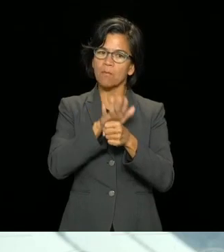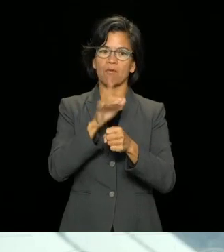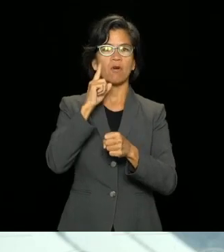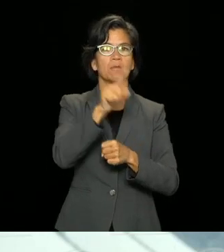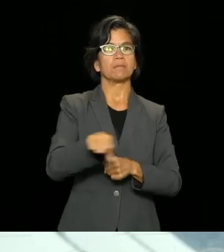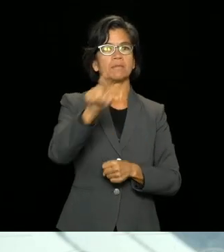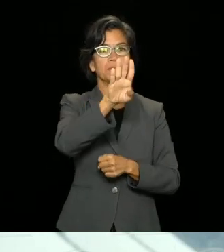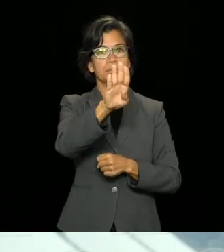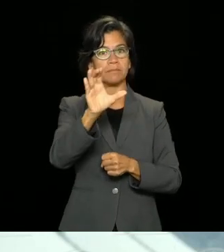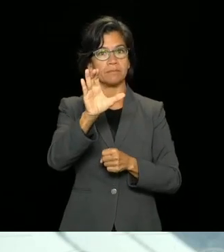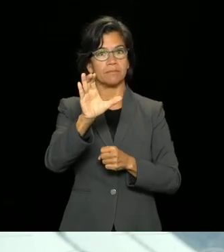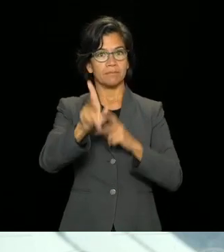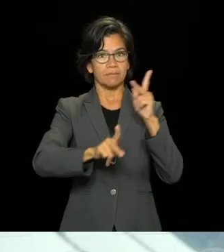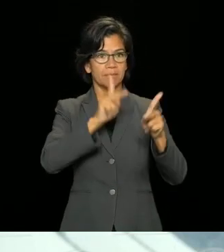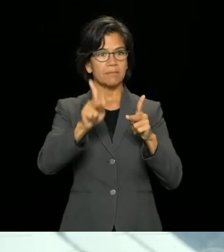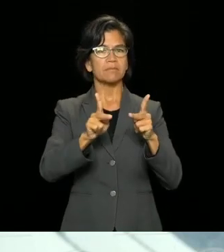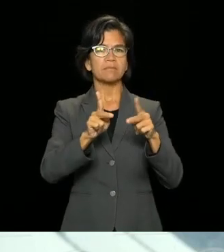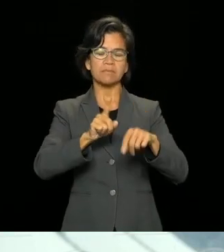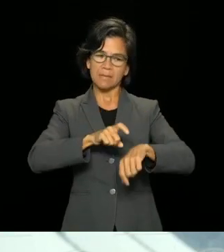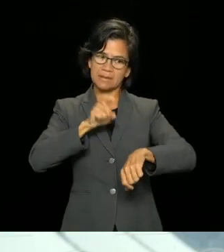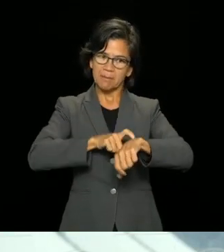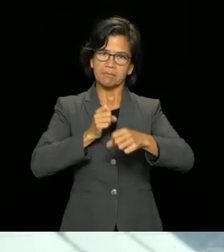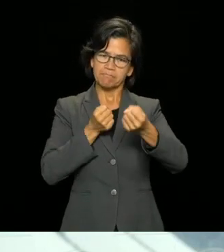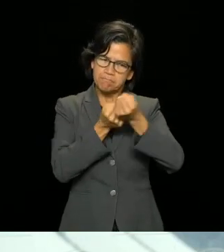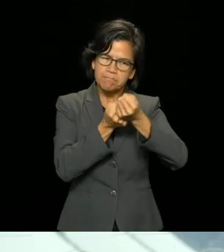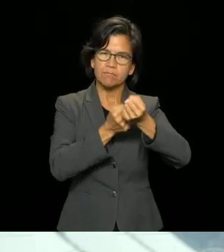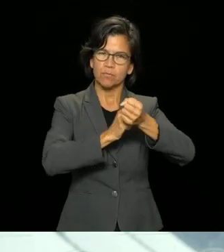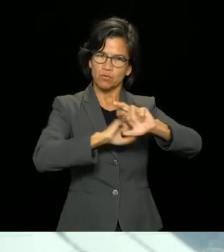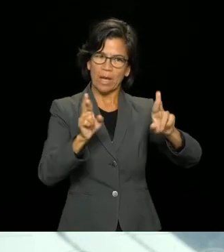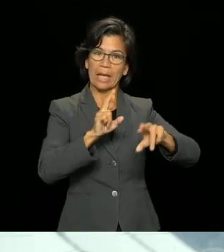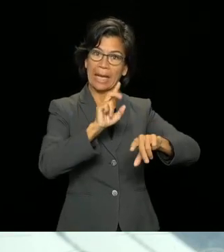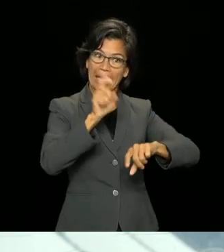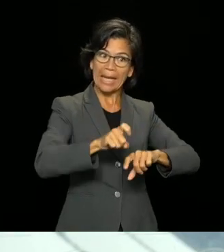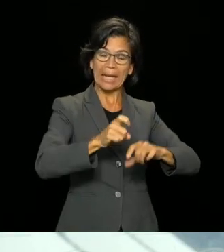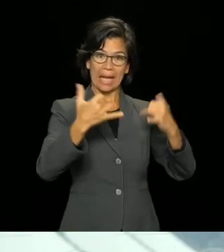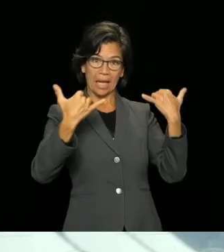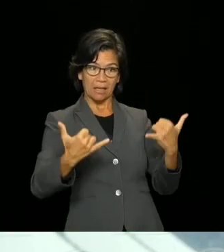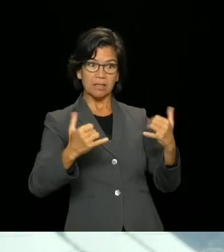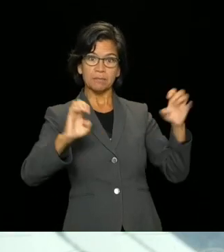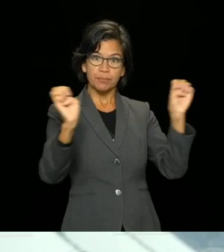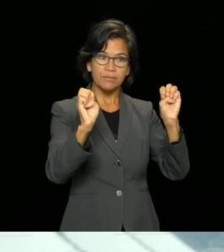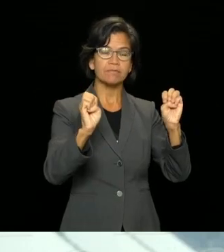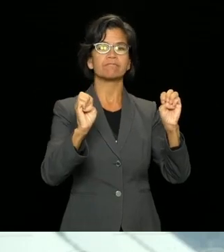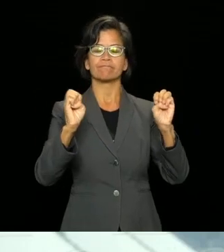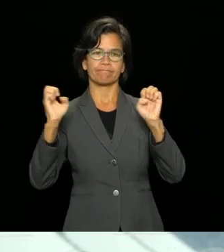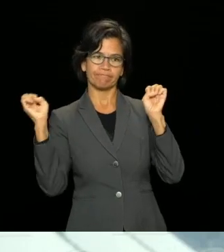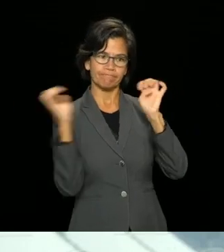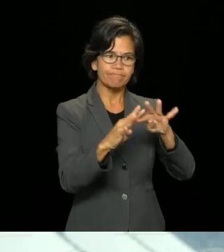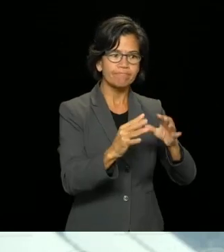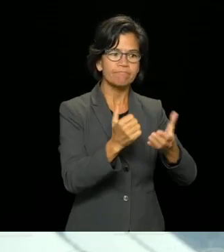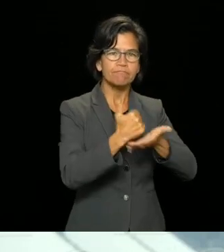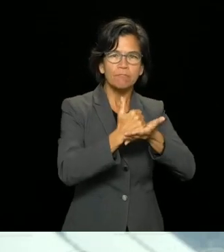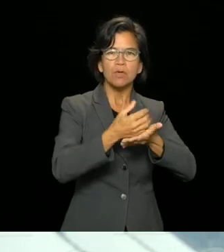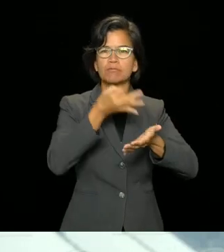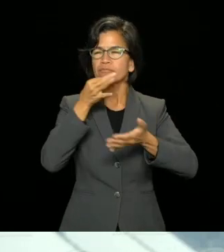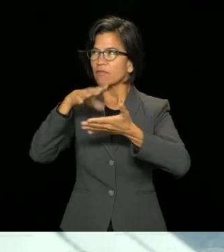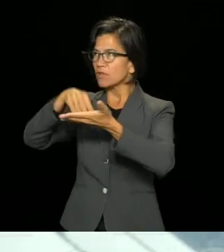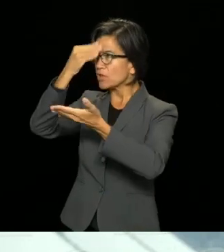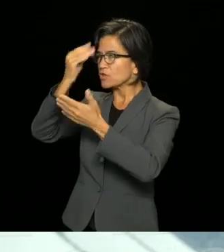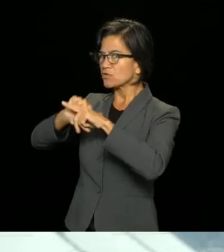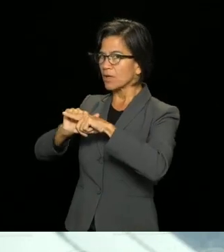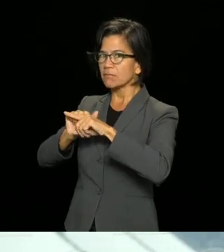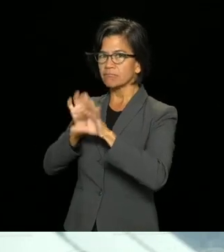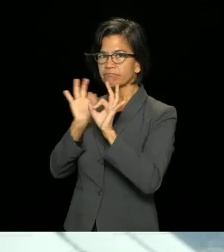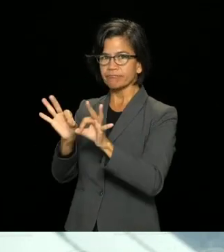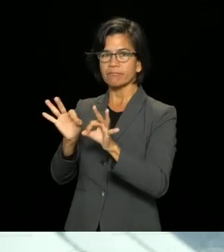the services and supports they need when they need them. While it would be nice to have had you all join us physically